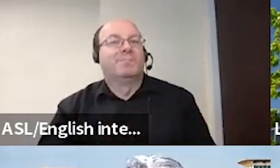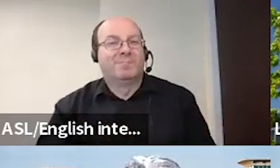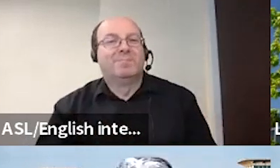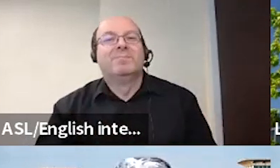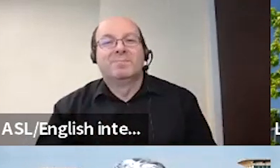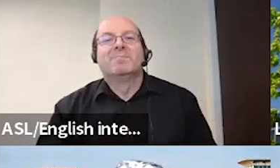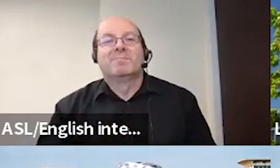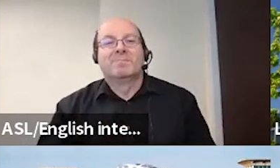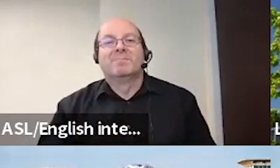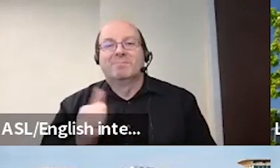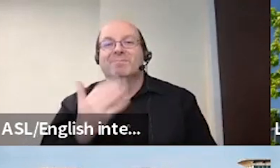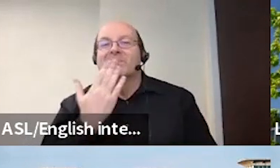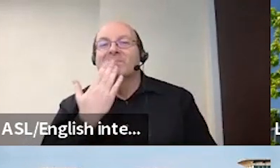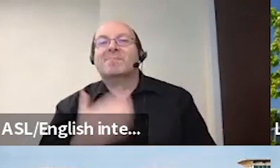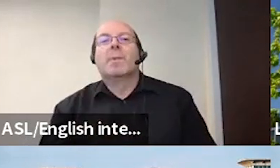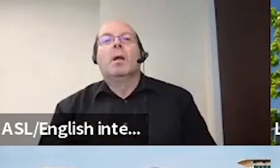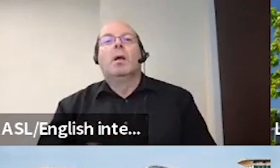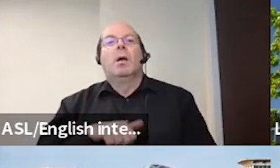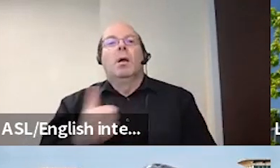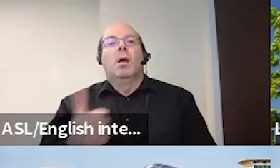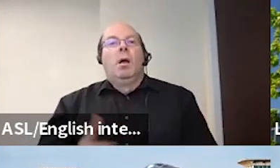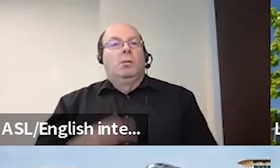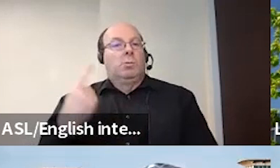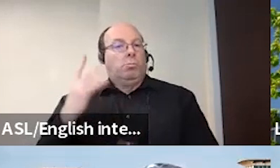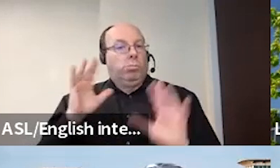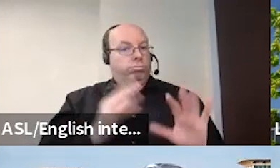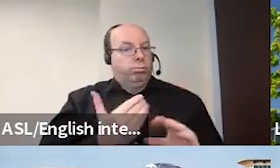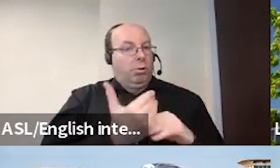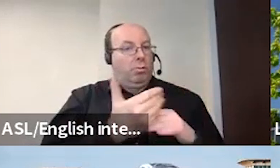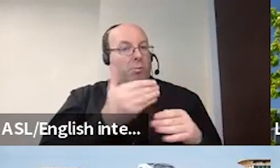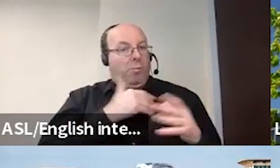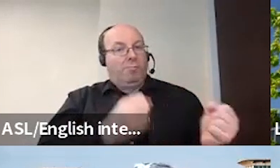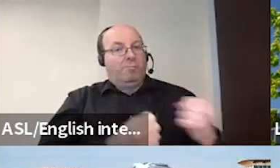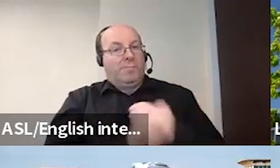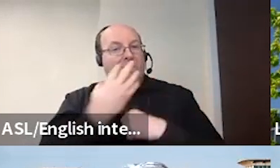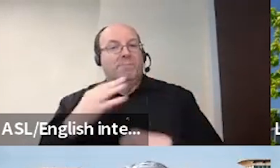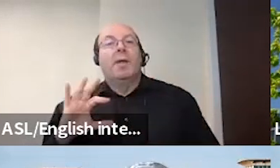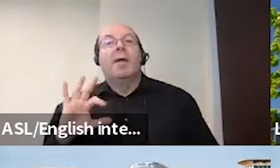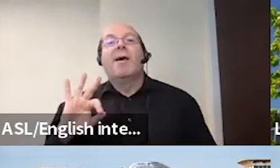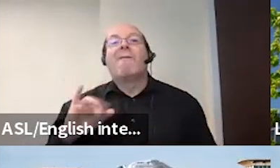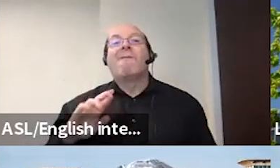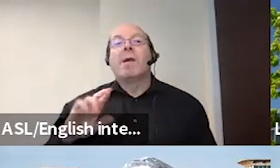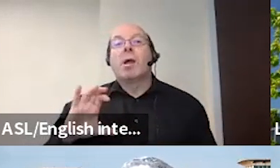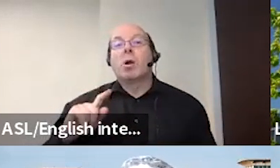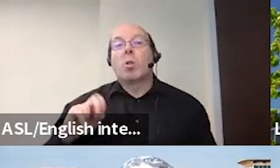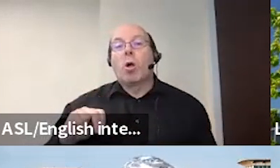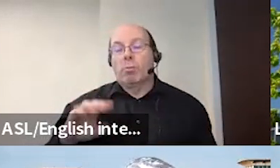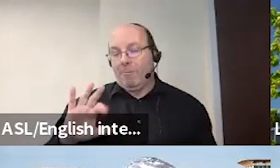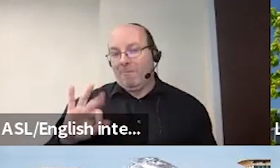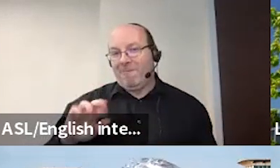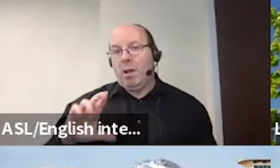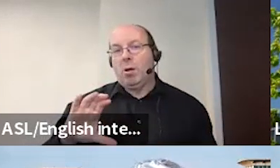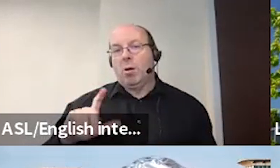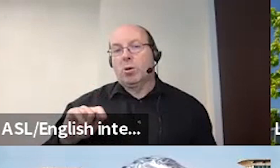Great, thank you. Another pre-submitted question, Dr. Faircloth, what is UAB doing to ramp